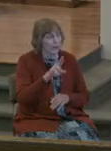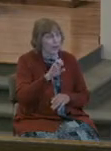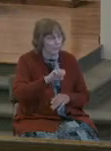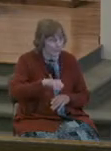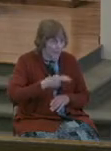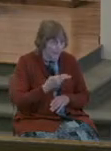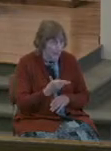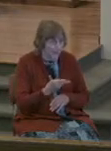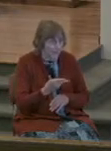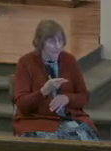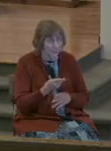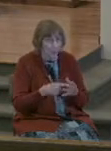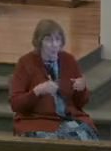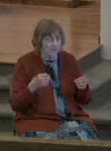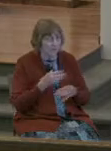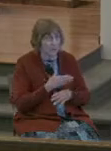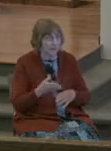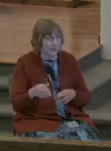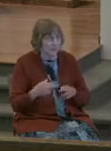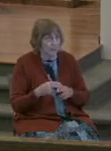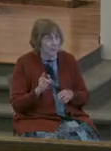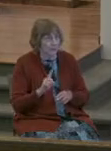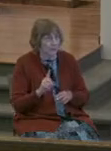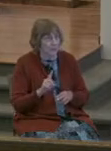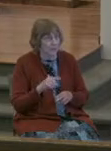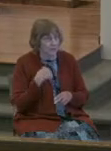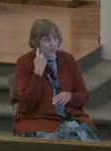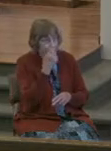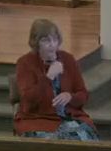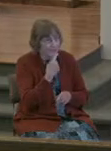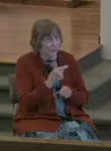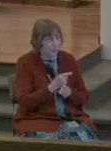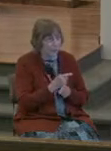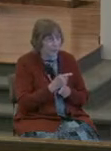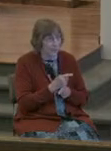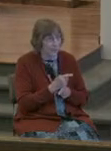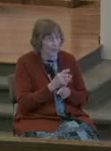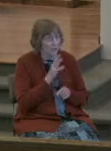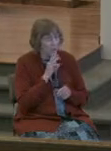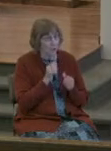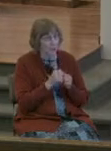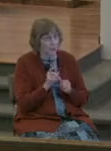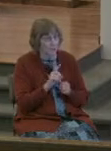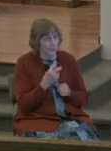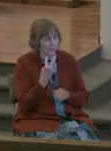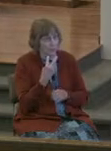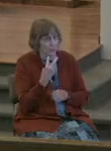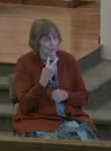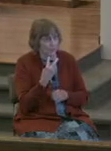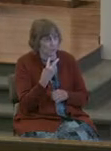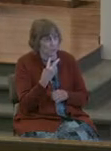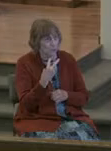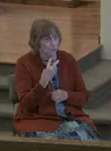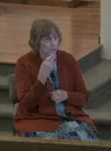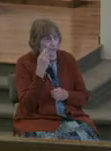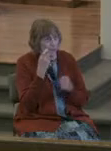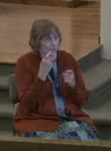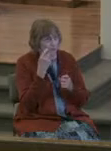the most frightening thing on somebody? It's their face, right? When you're talking to somebody and they look at you funny, or they look at you like,